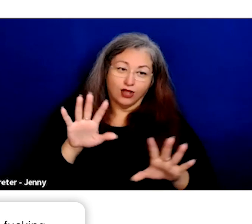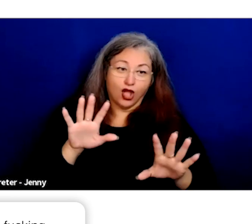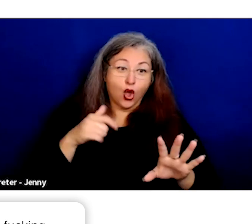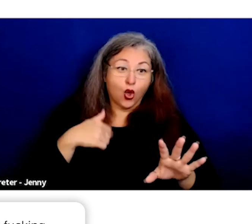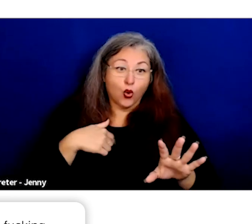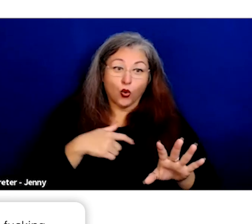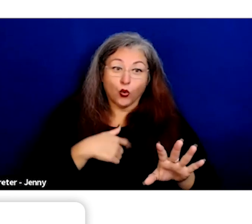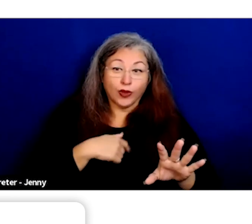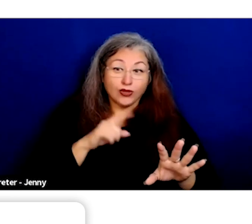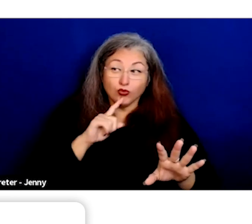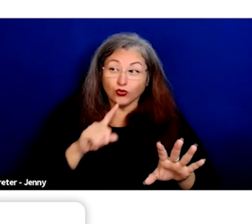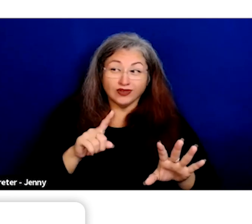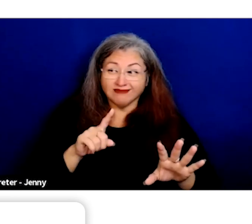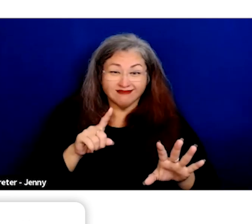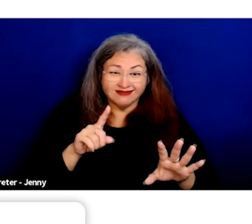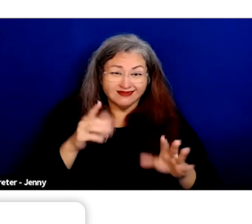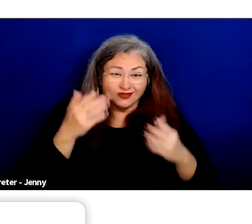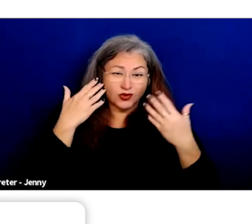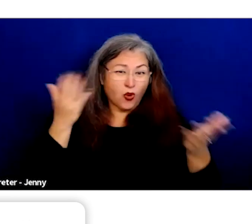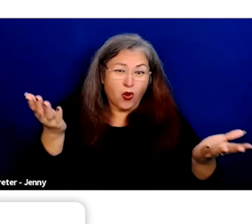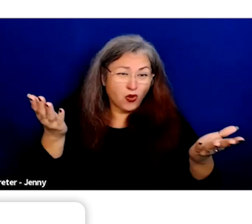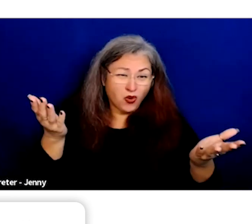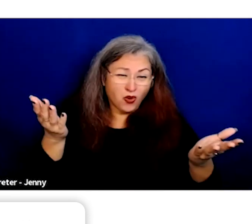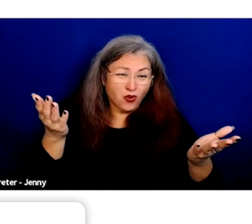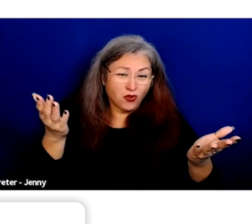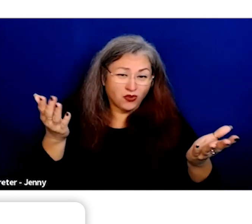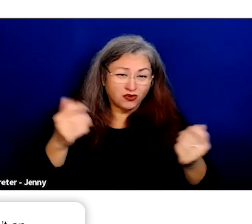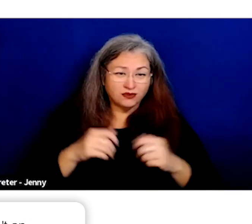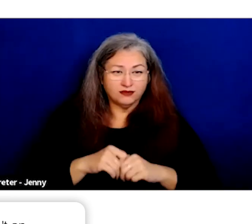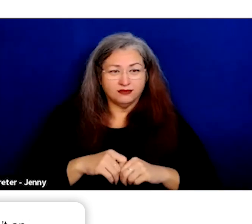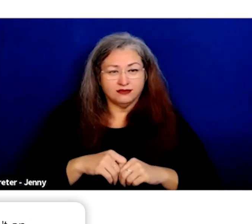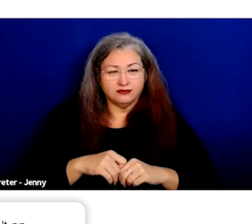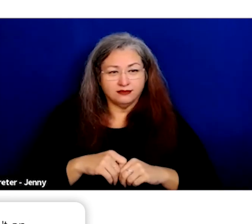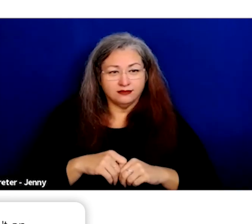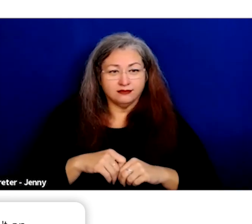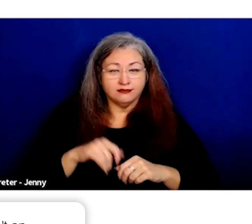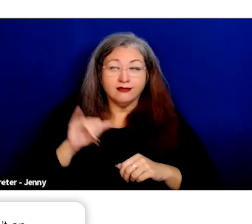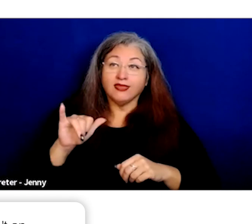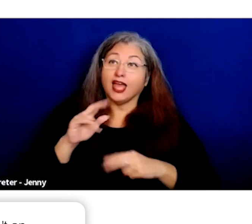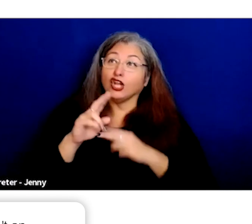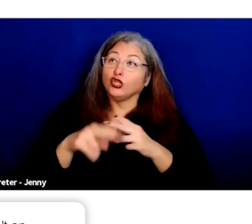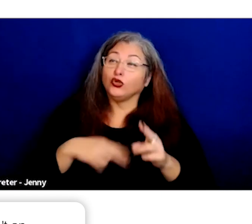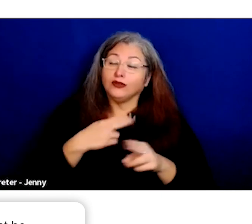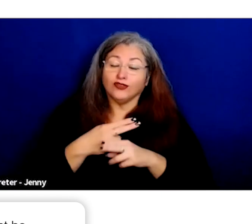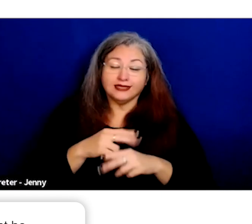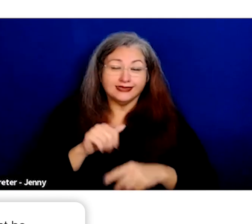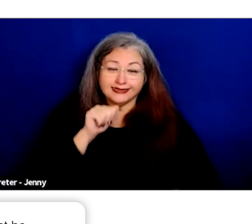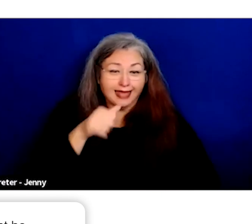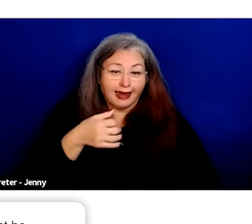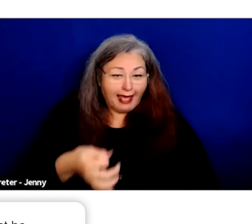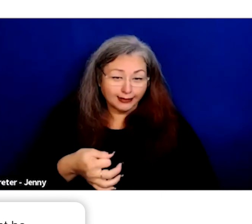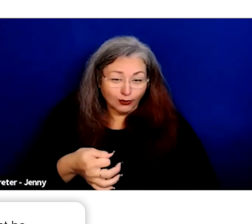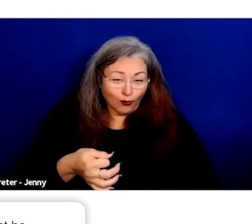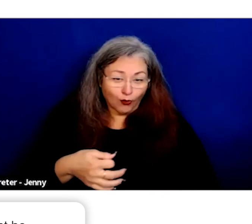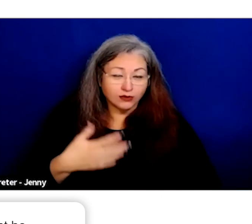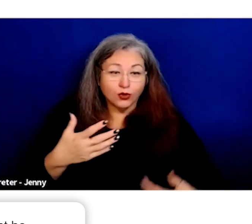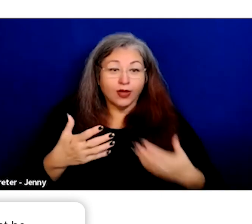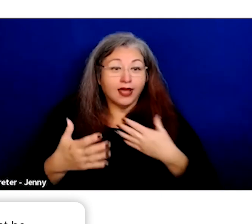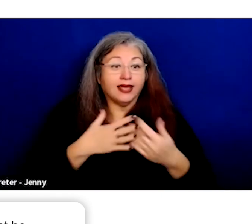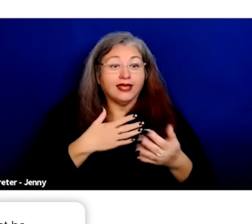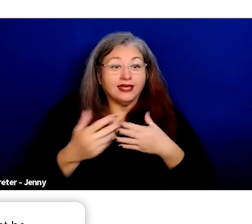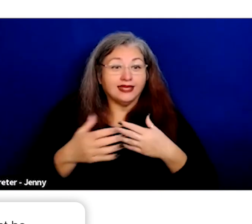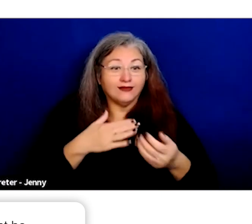don't fucking know. And the universe isn't an asshole. And while it might